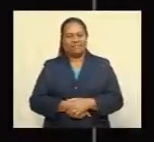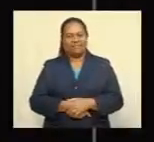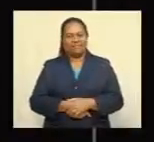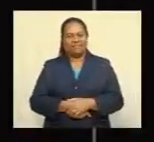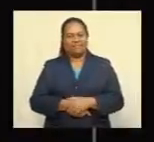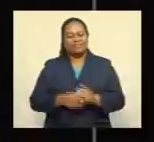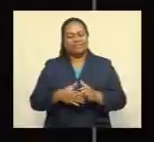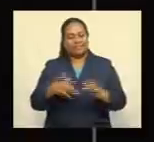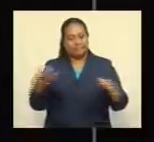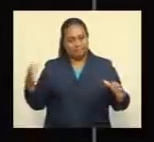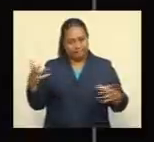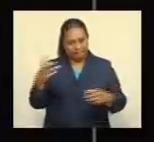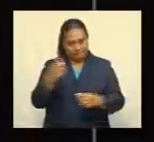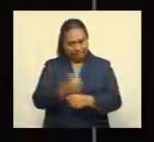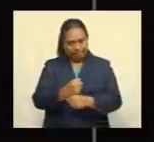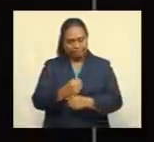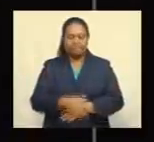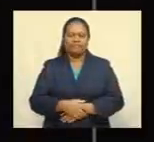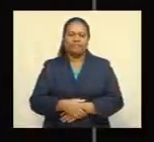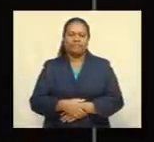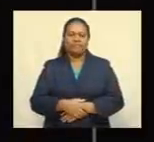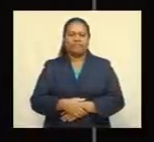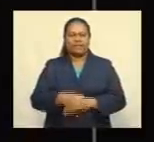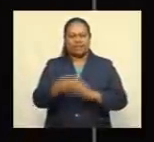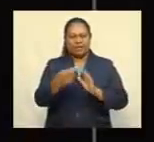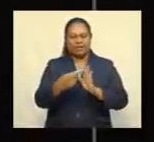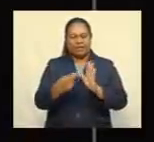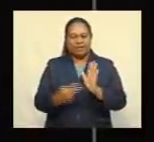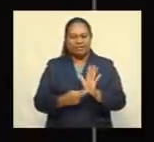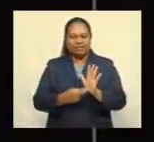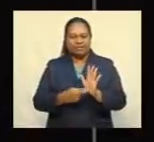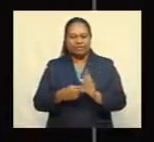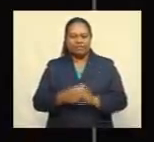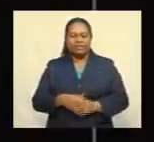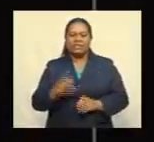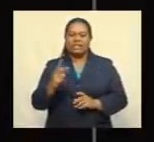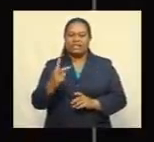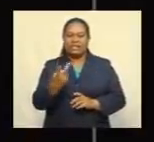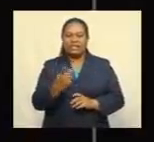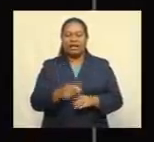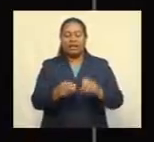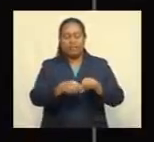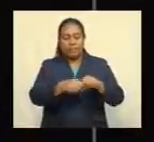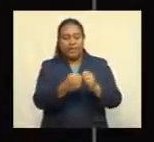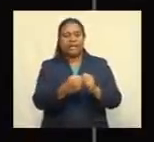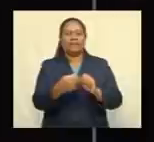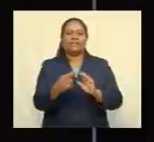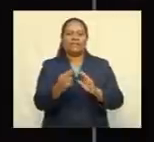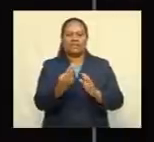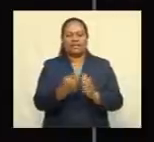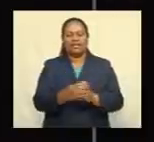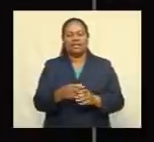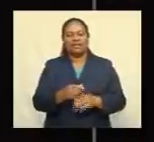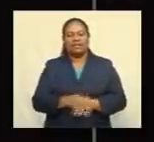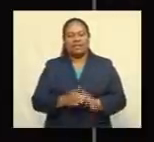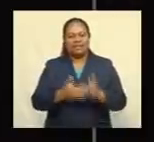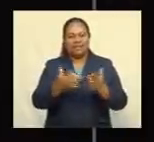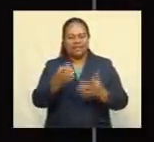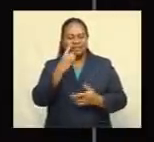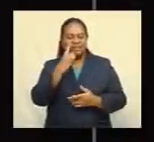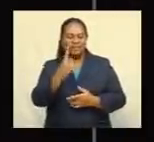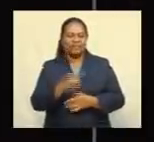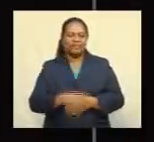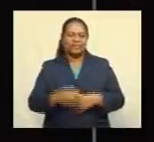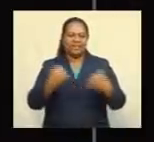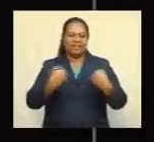And recapping our main stories, protocol breach blamed for second COVID-19 case, stringent measures implemented,